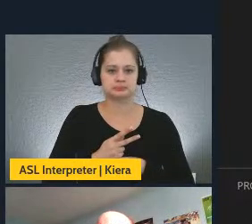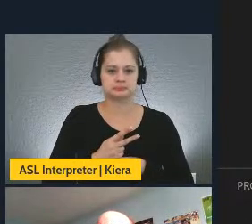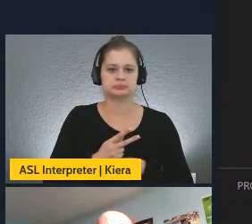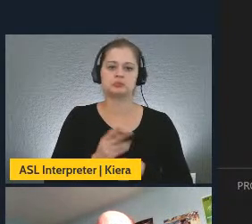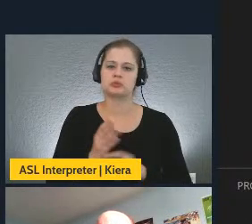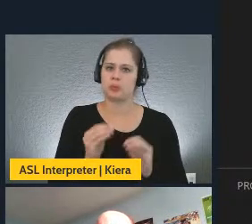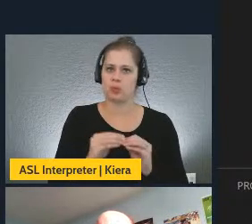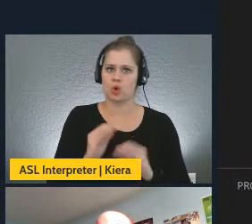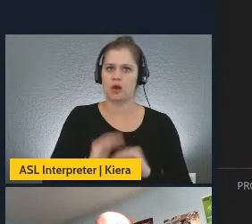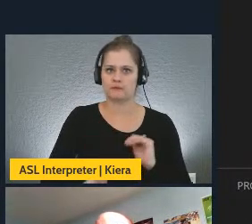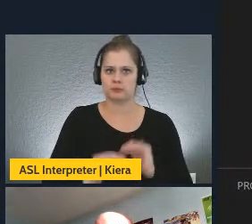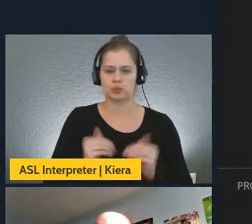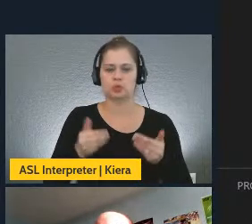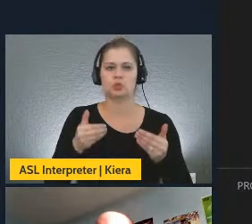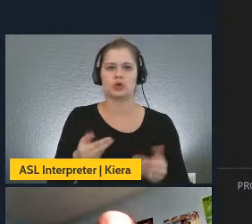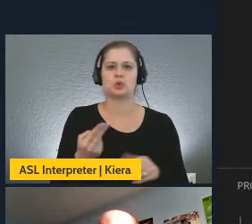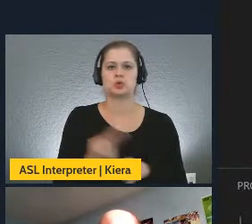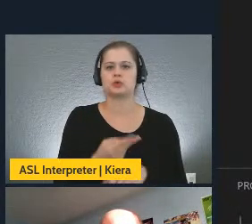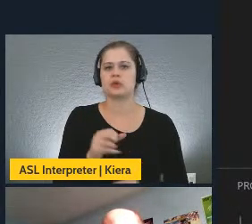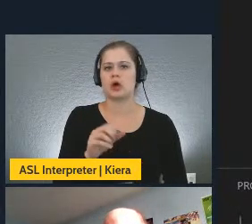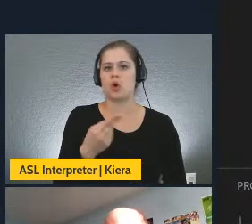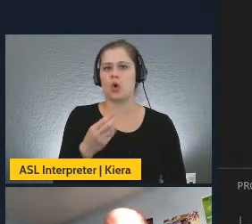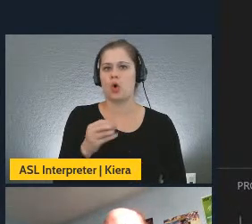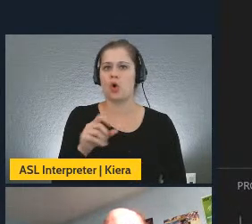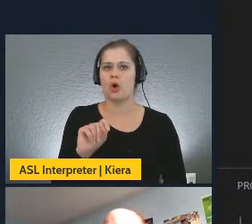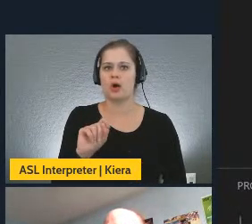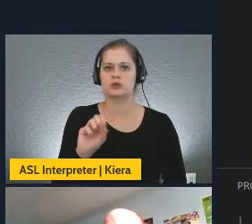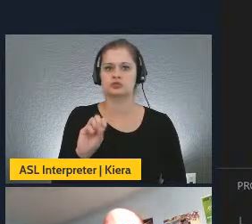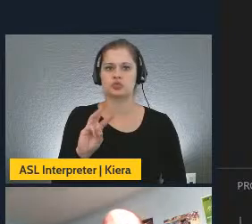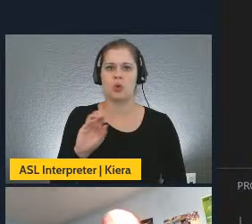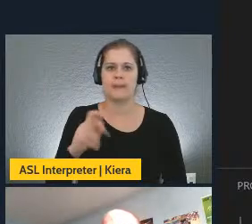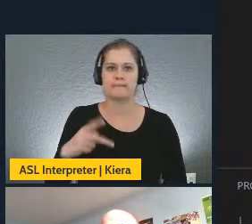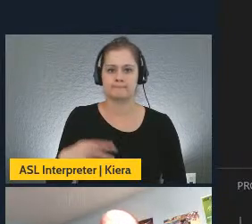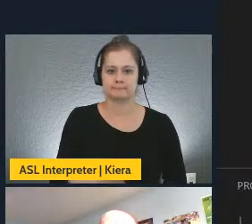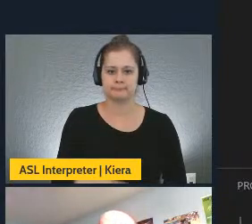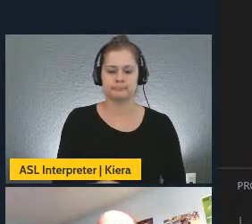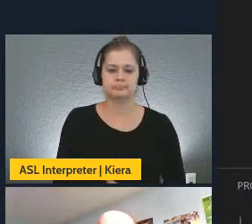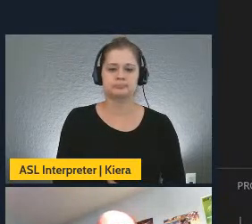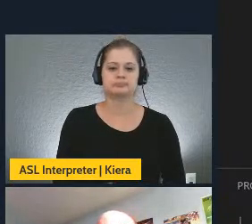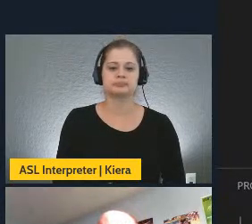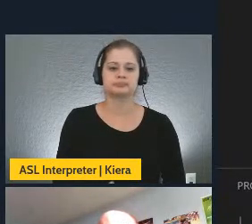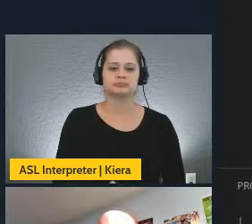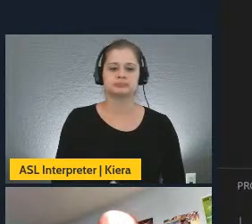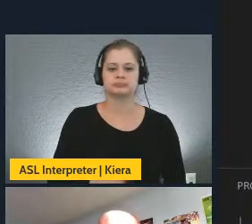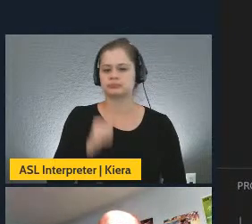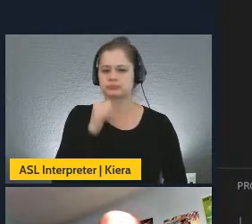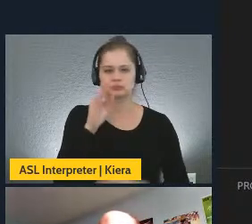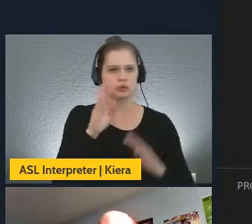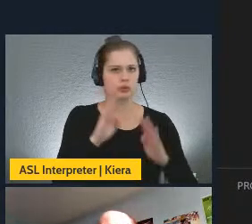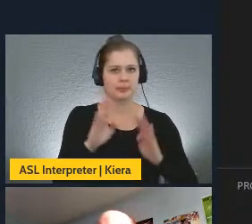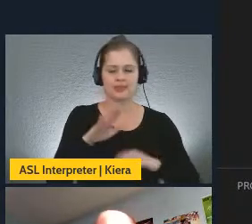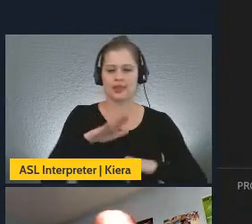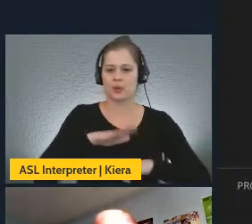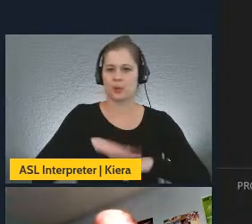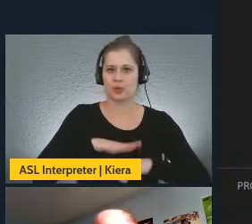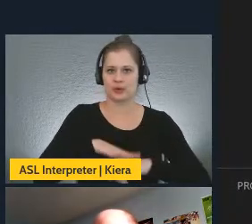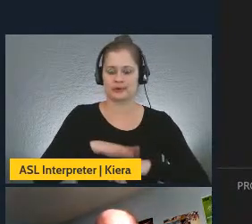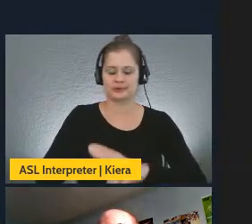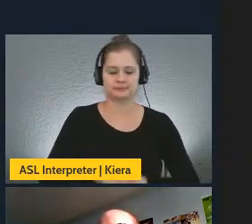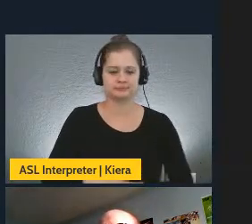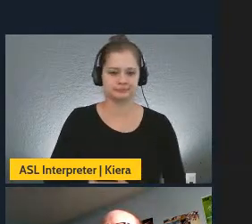comfortable using it. We don't have to worry about the warning. So we'll set those